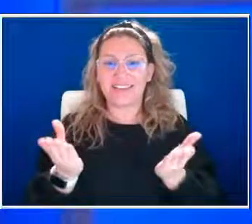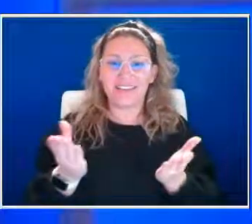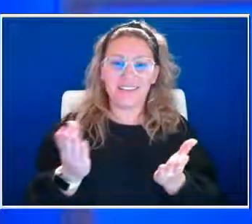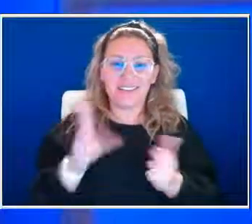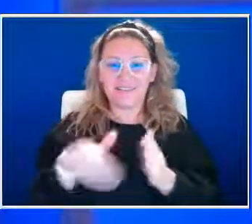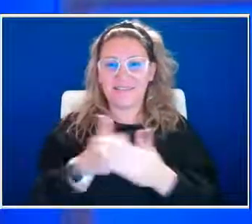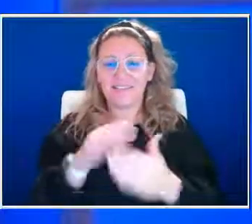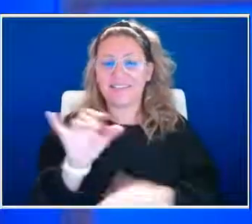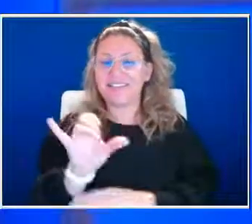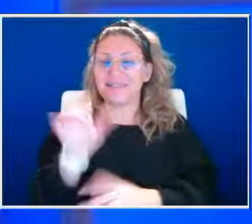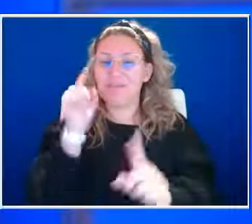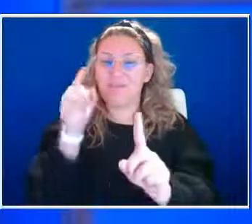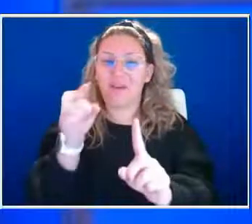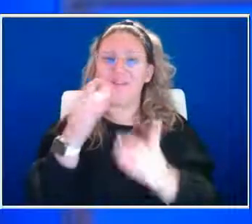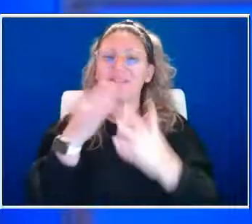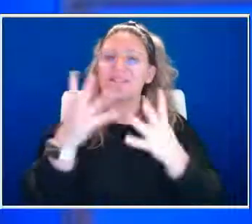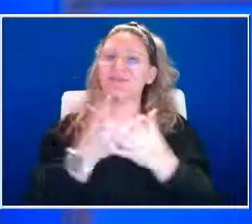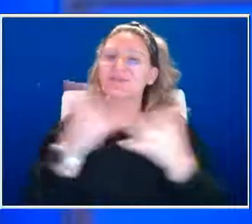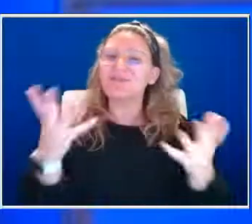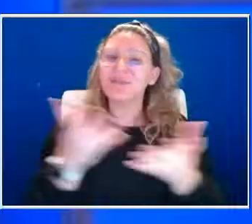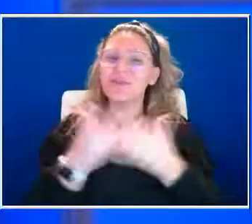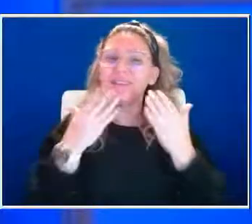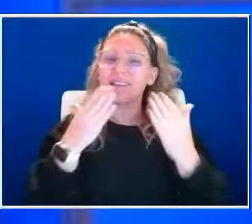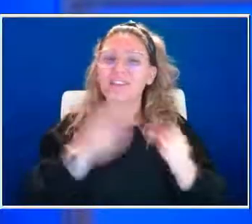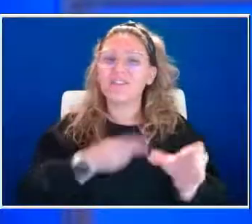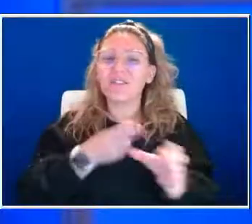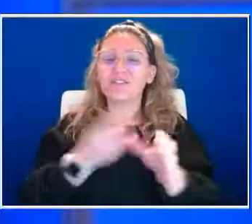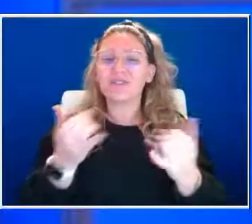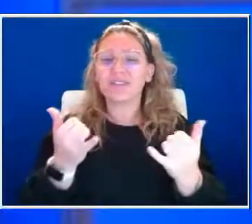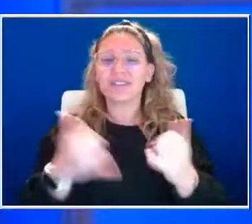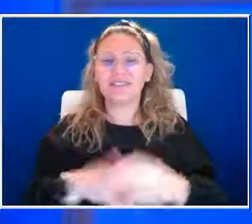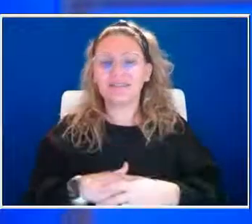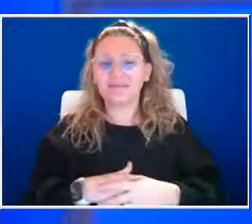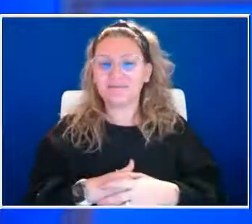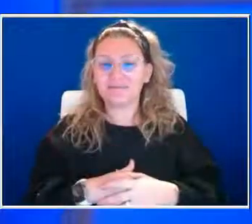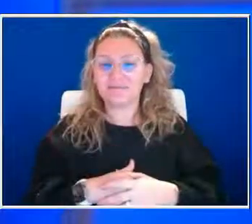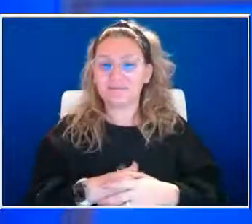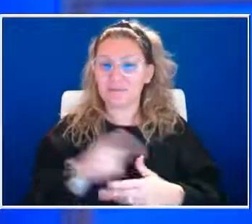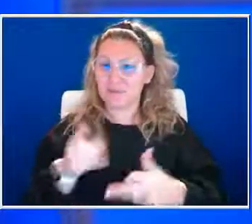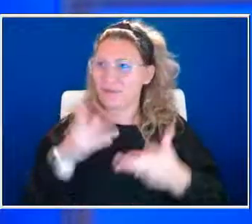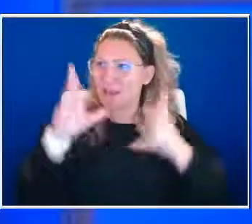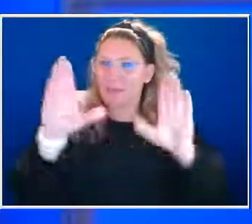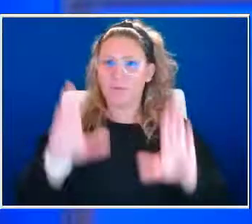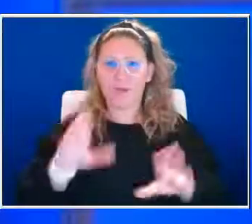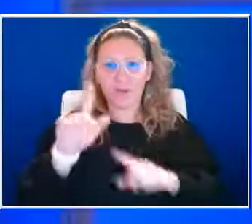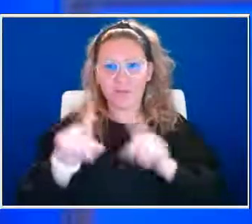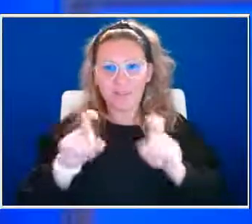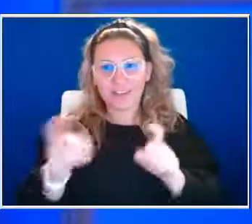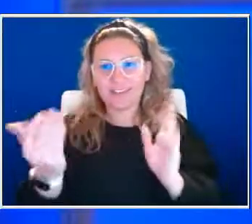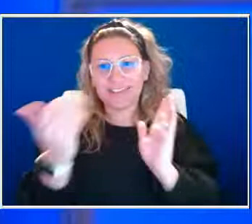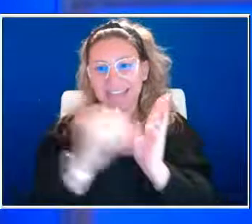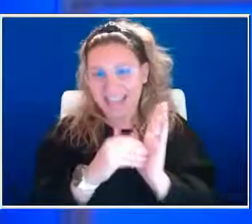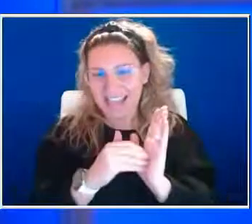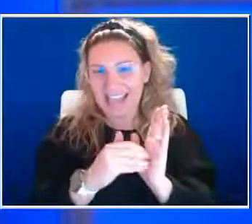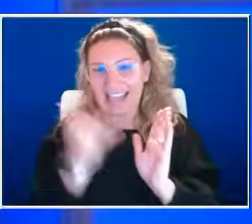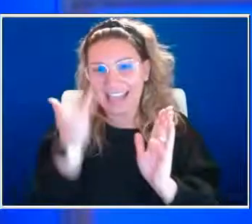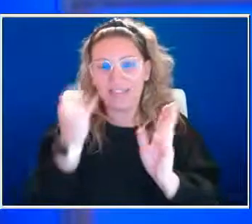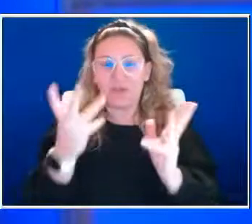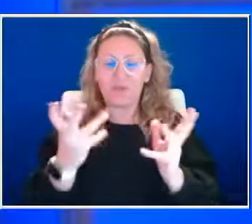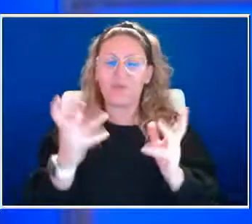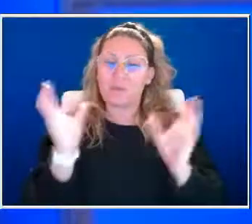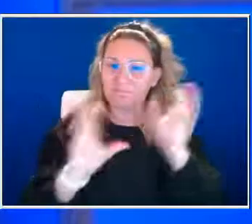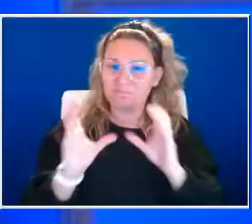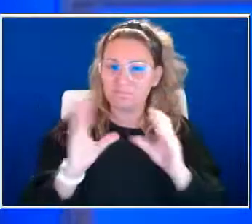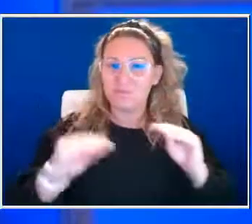Thank you so much, Doc Hawk. Thank you for being with us today. You've had some great questions. And again, if you want to seek out more information, click on